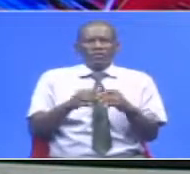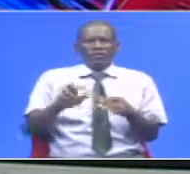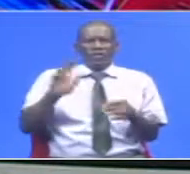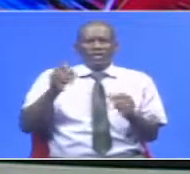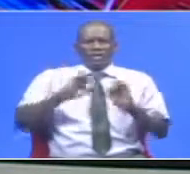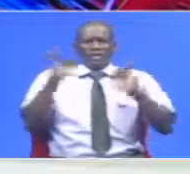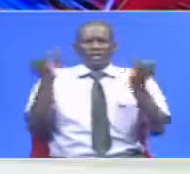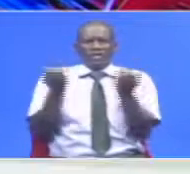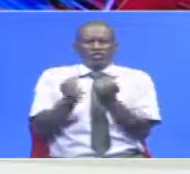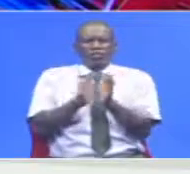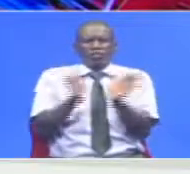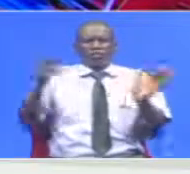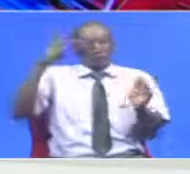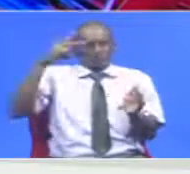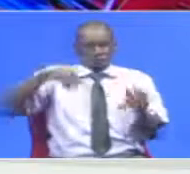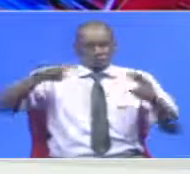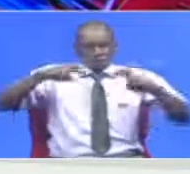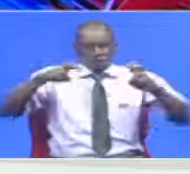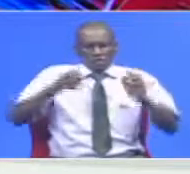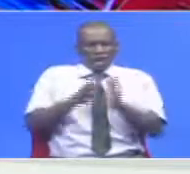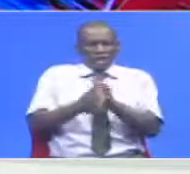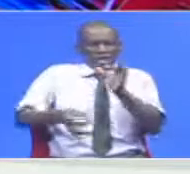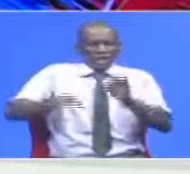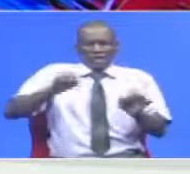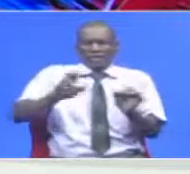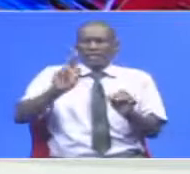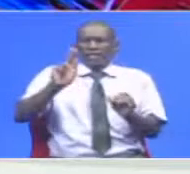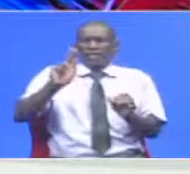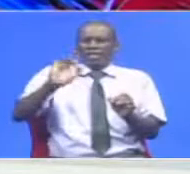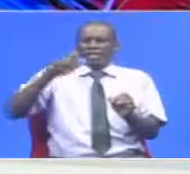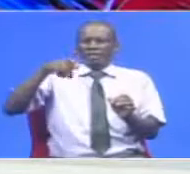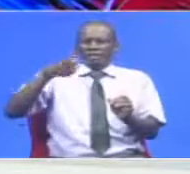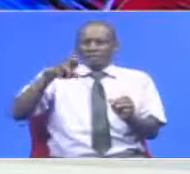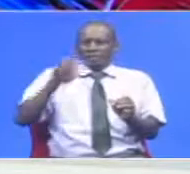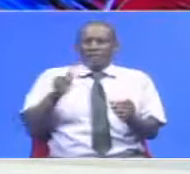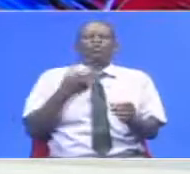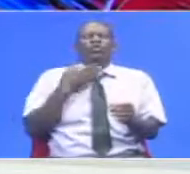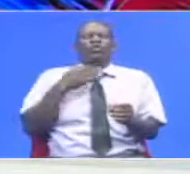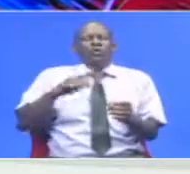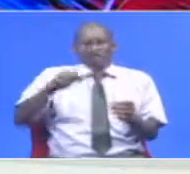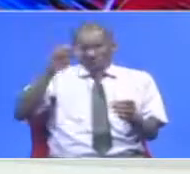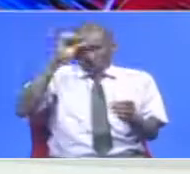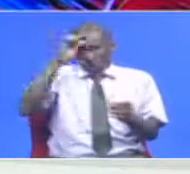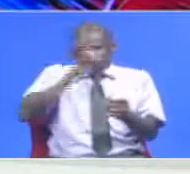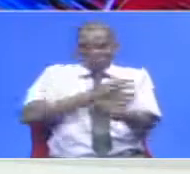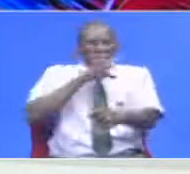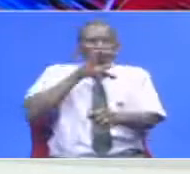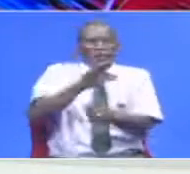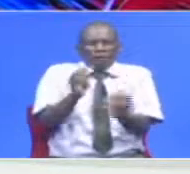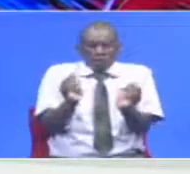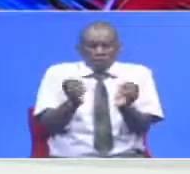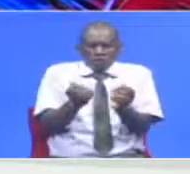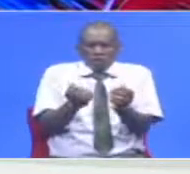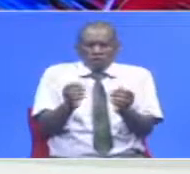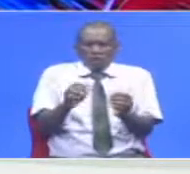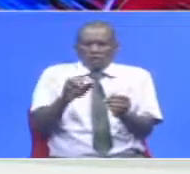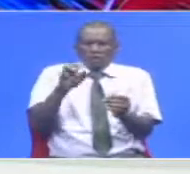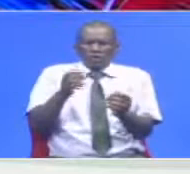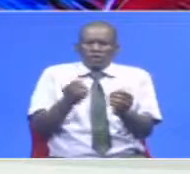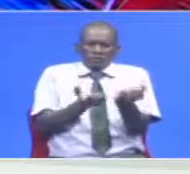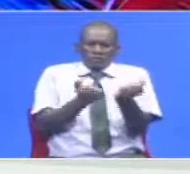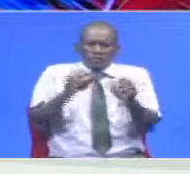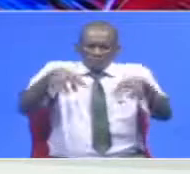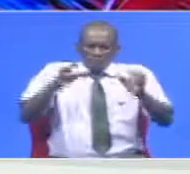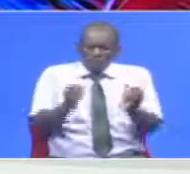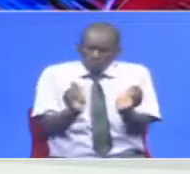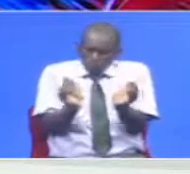of Public Policy Research and Analysis, KIPRA, that would like the government to empower small-scale farmers given their outsized influence